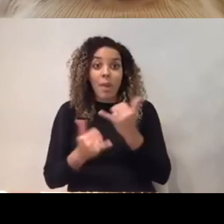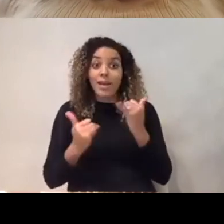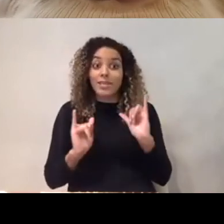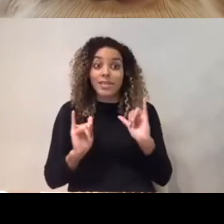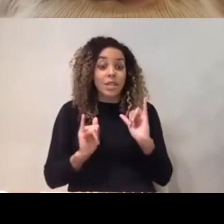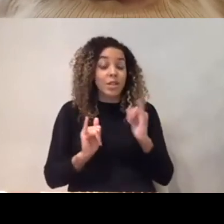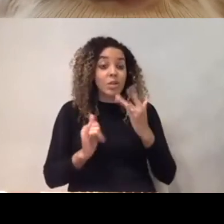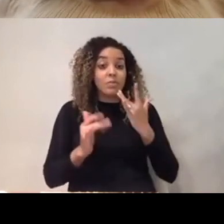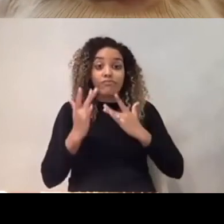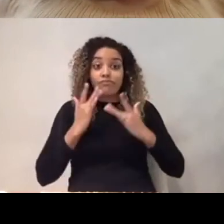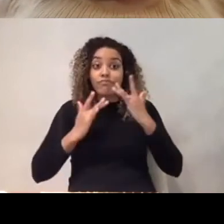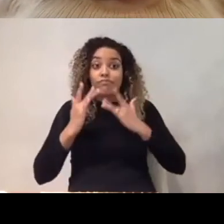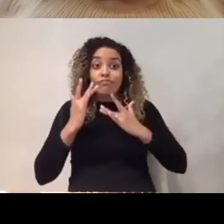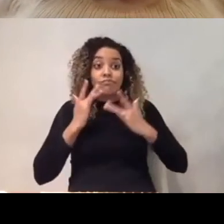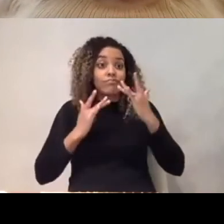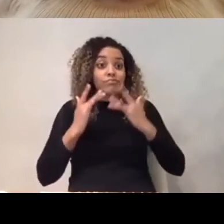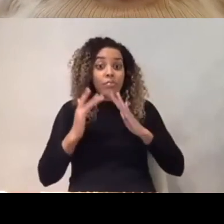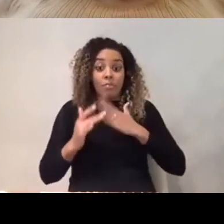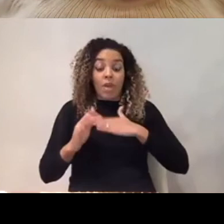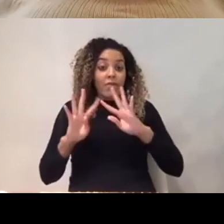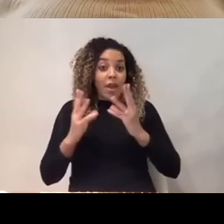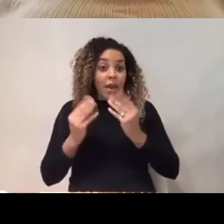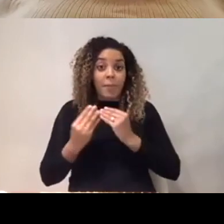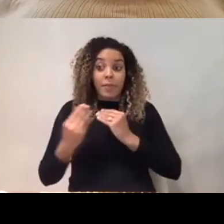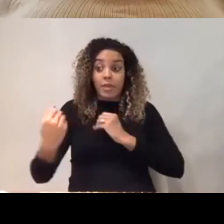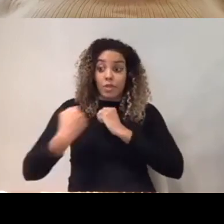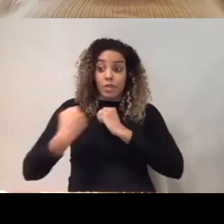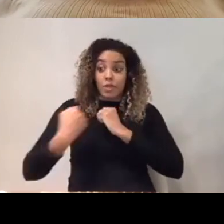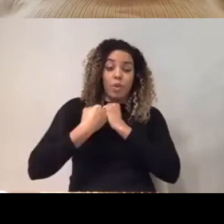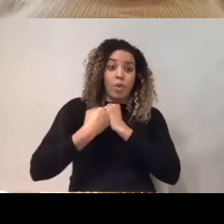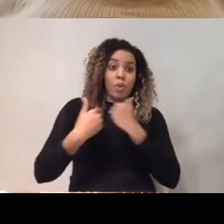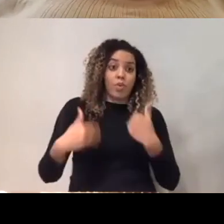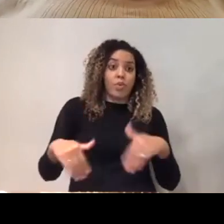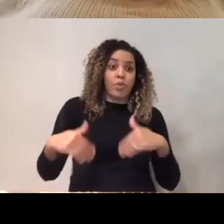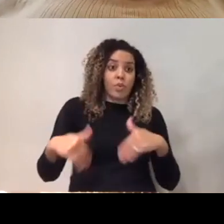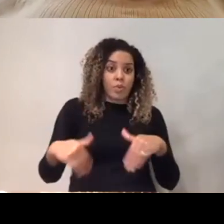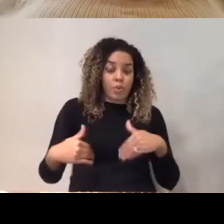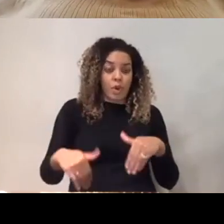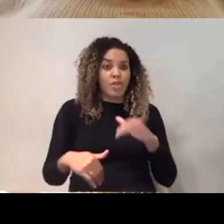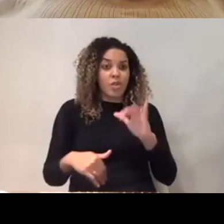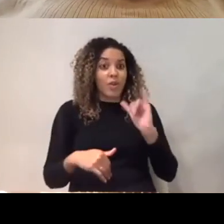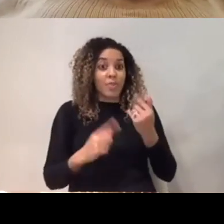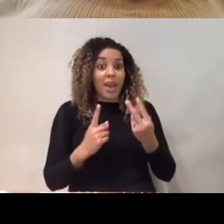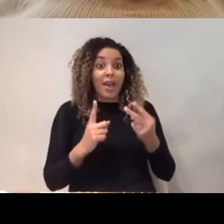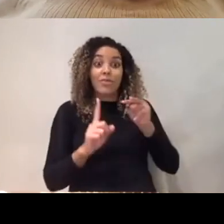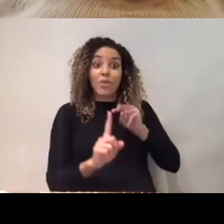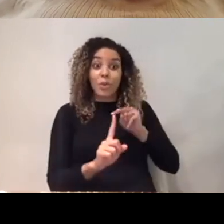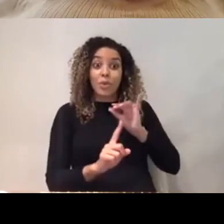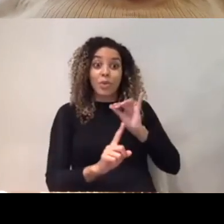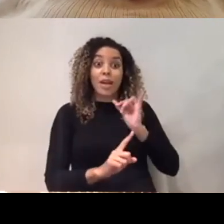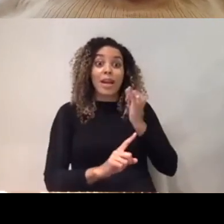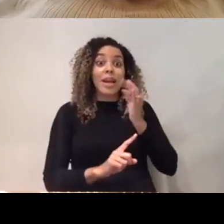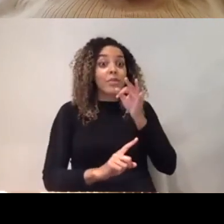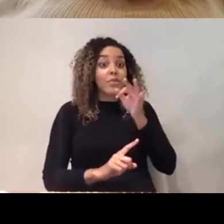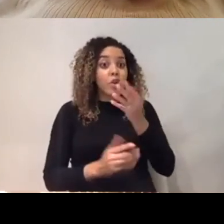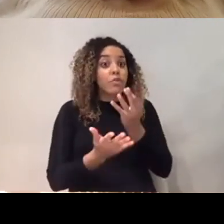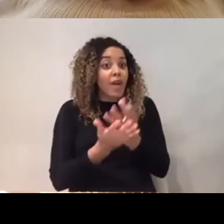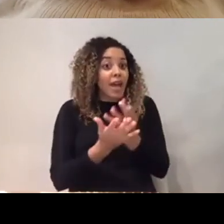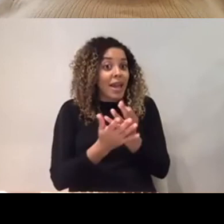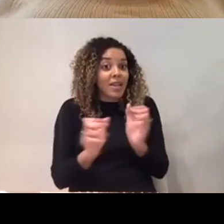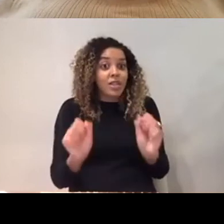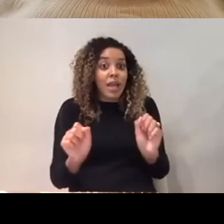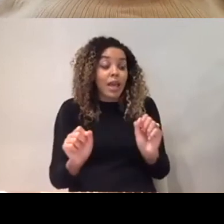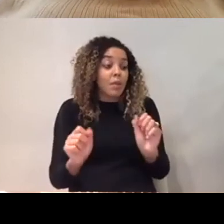helping bear the brunt of what I was doing. So from that spectrum, you know, if you are financially able to